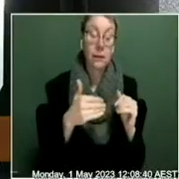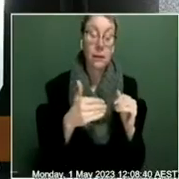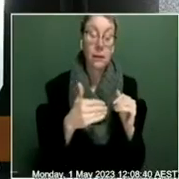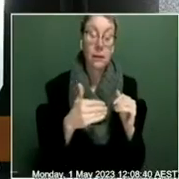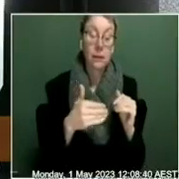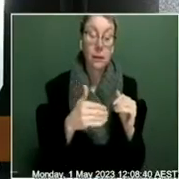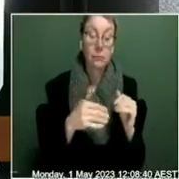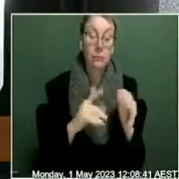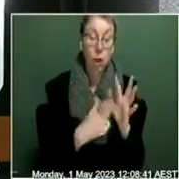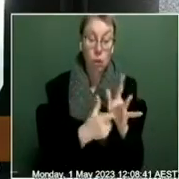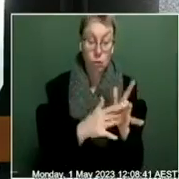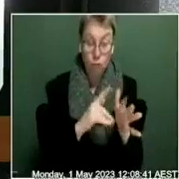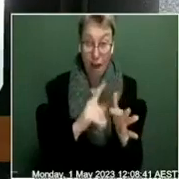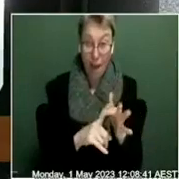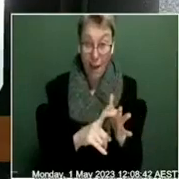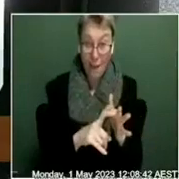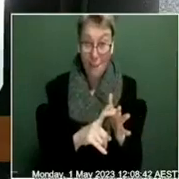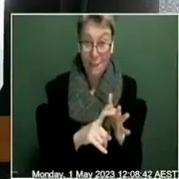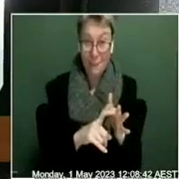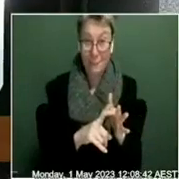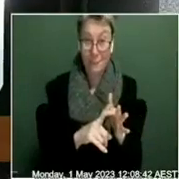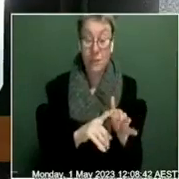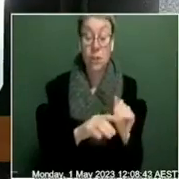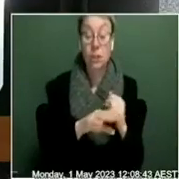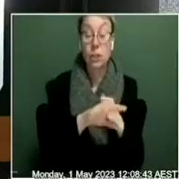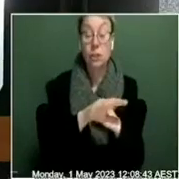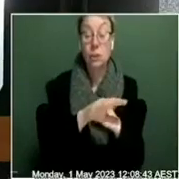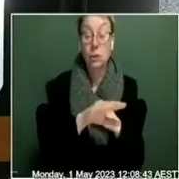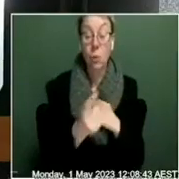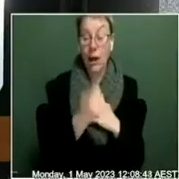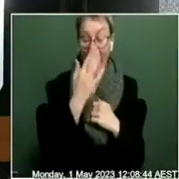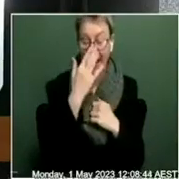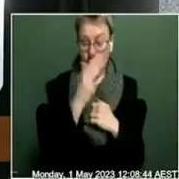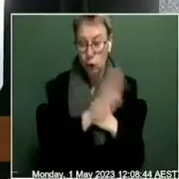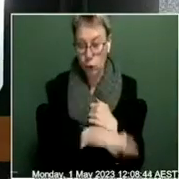issues that it squarely raises.